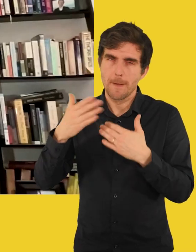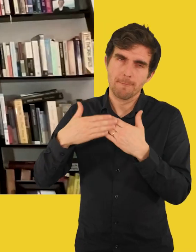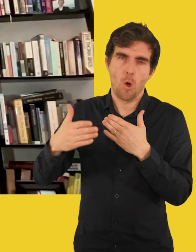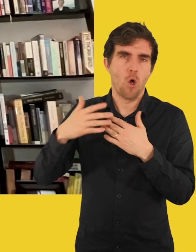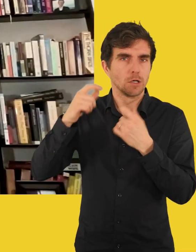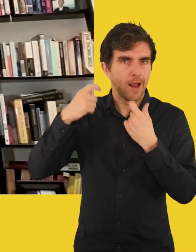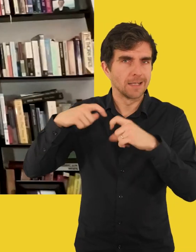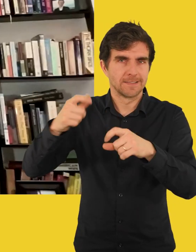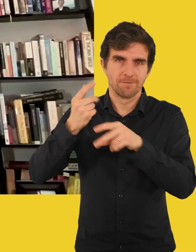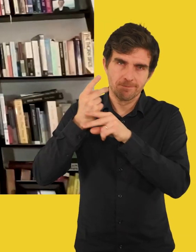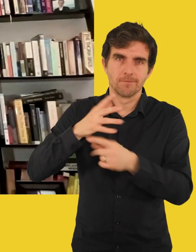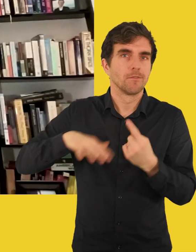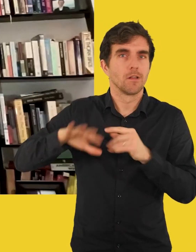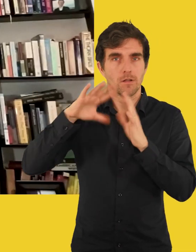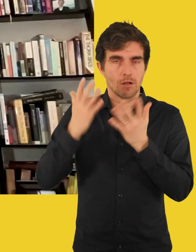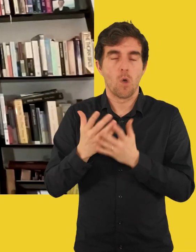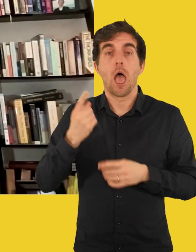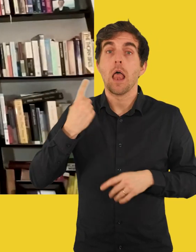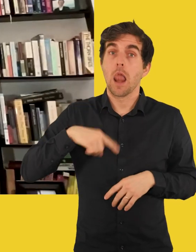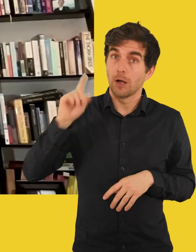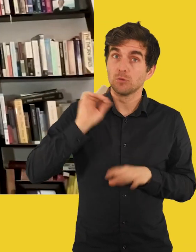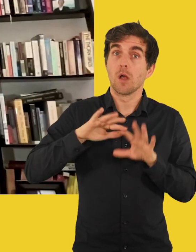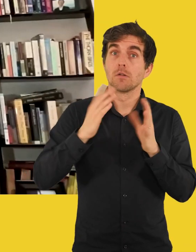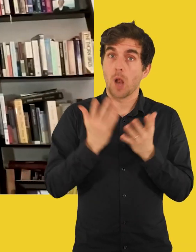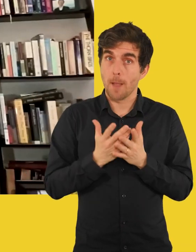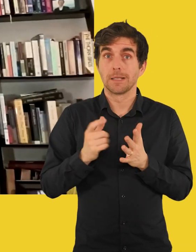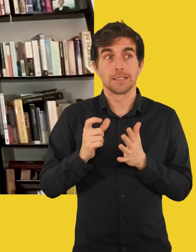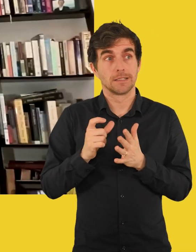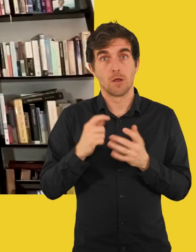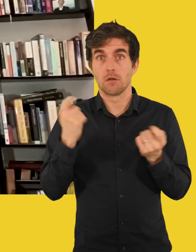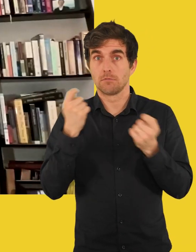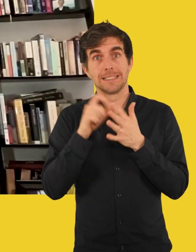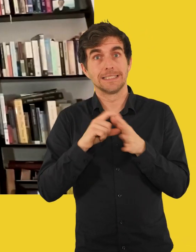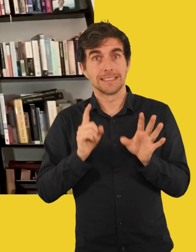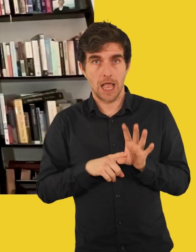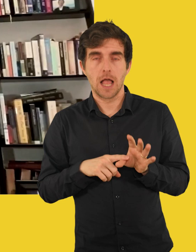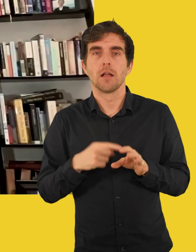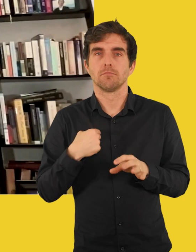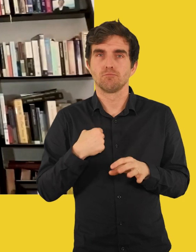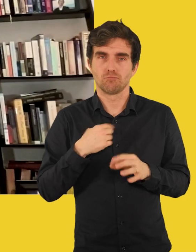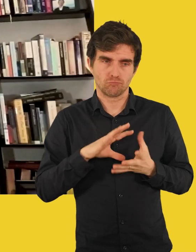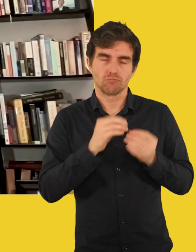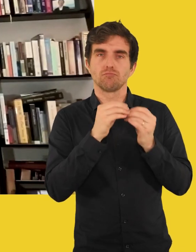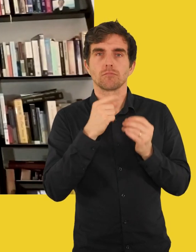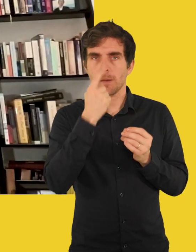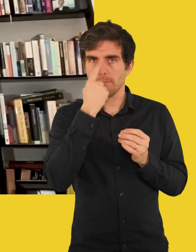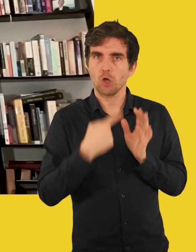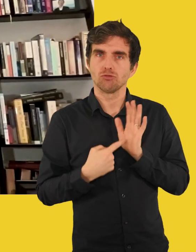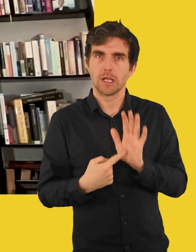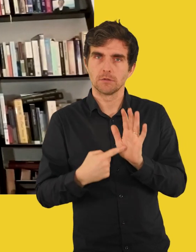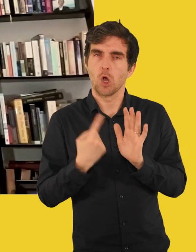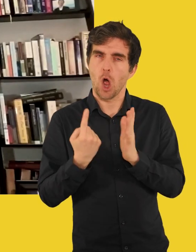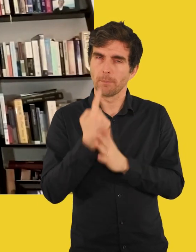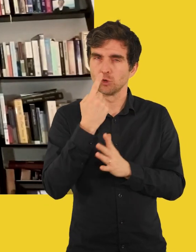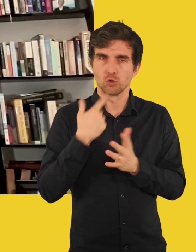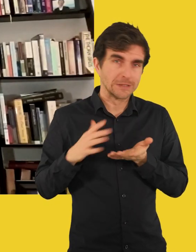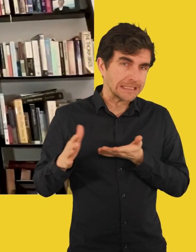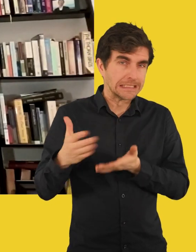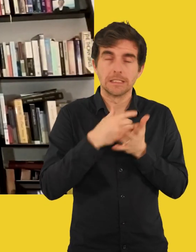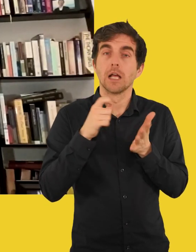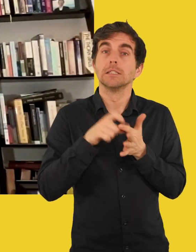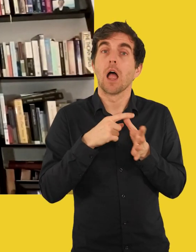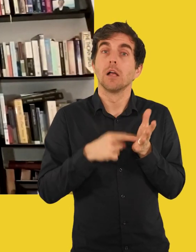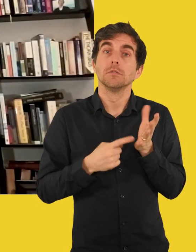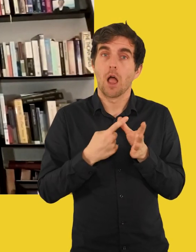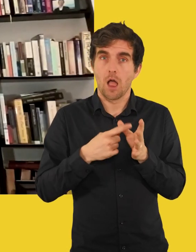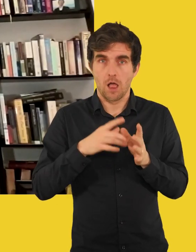more regenerative future as a city. So last year on Global Doughnut Day, we launched our City Portrait digital platform, which was our opportunity to put a lot